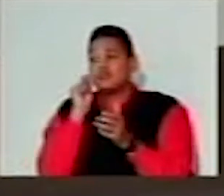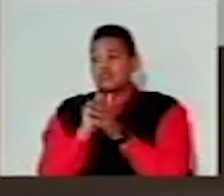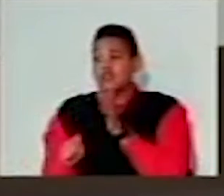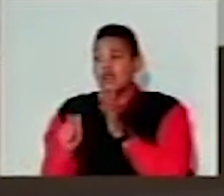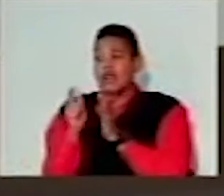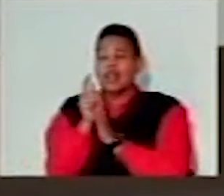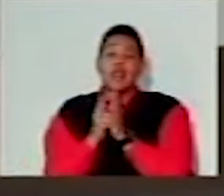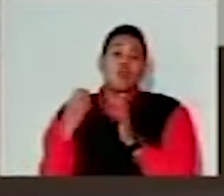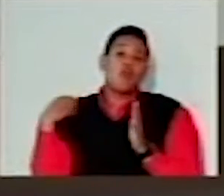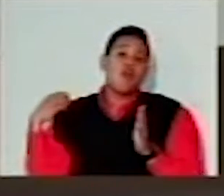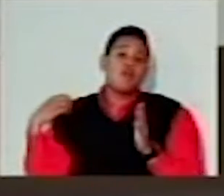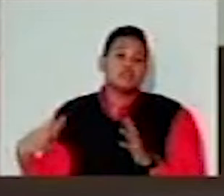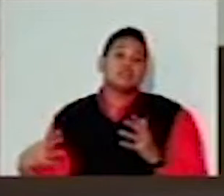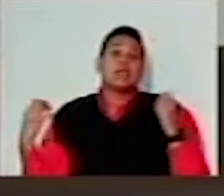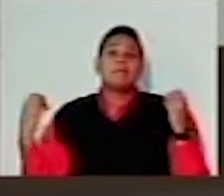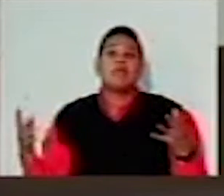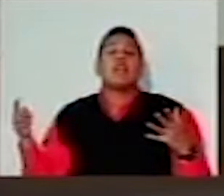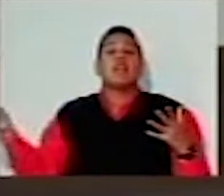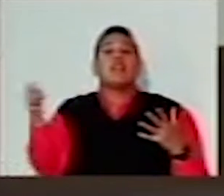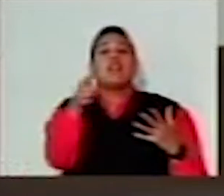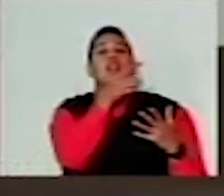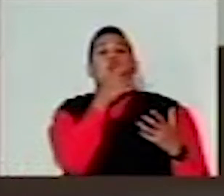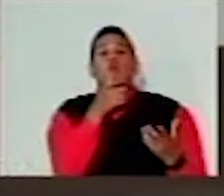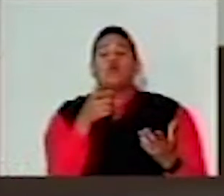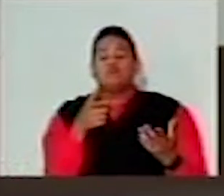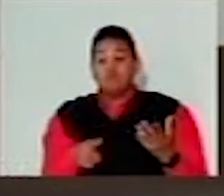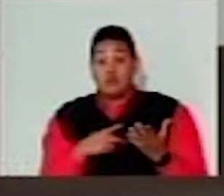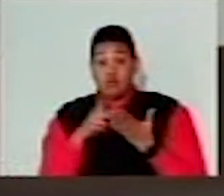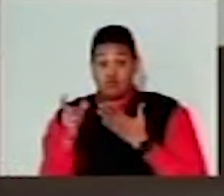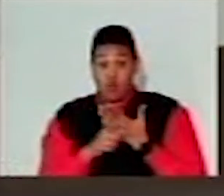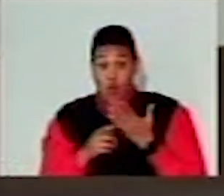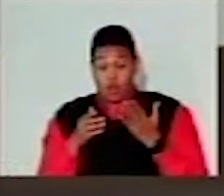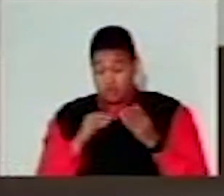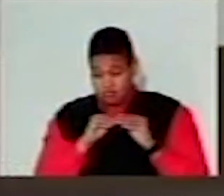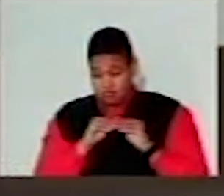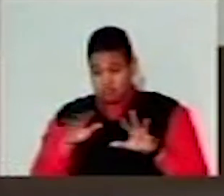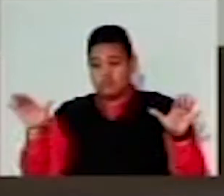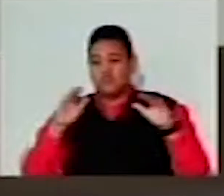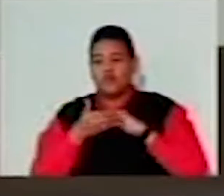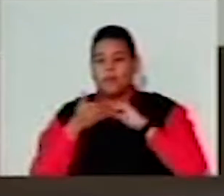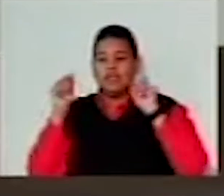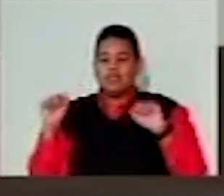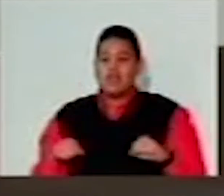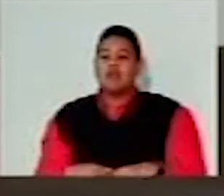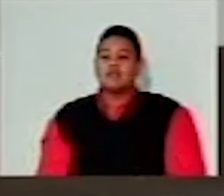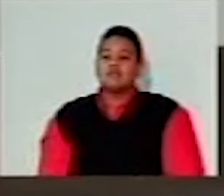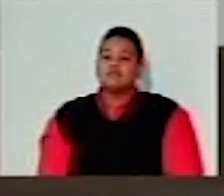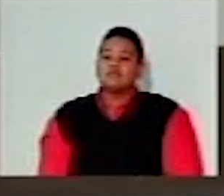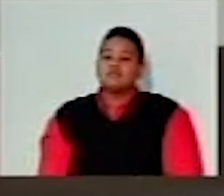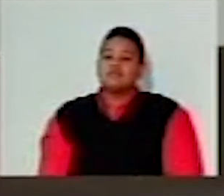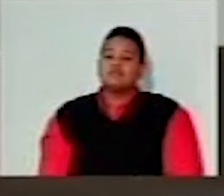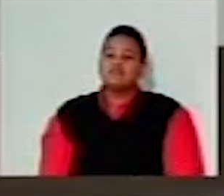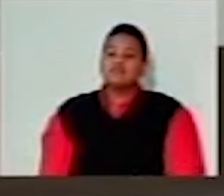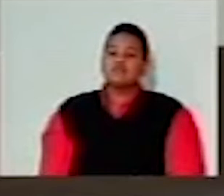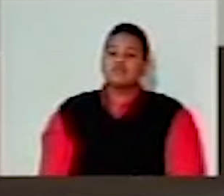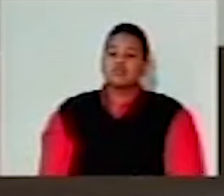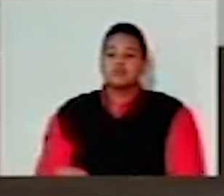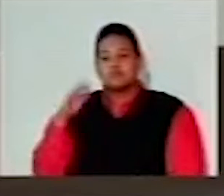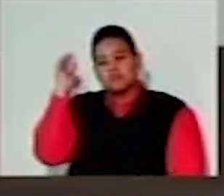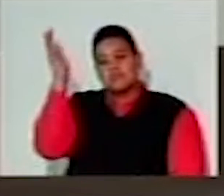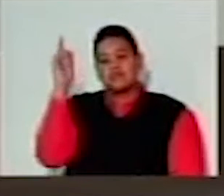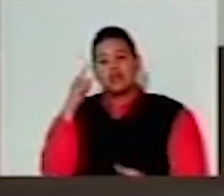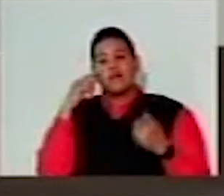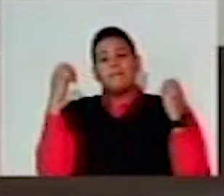legal officers, and many others to bring this program right across Jamaica. Because, Mr. Speaker, many of these